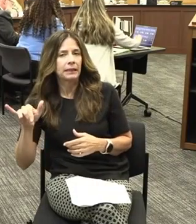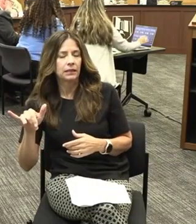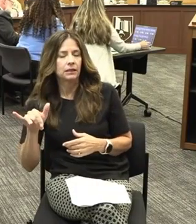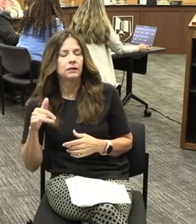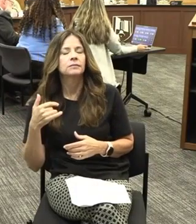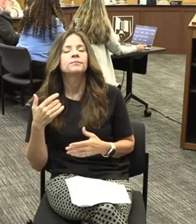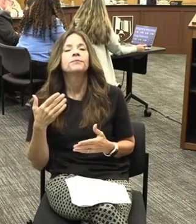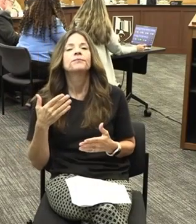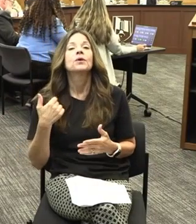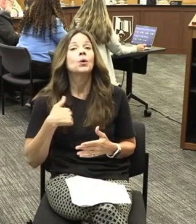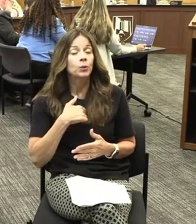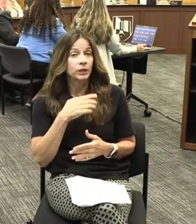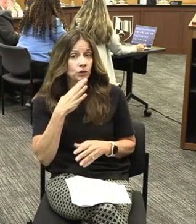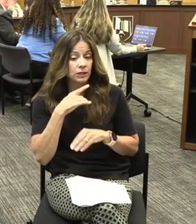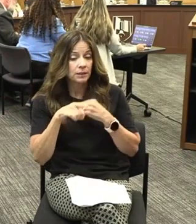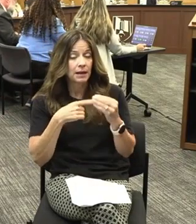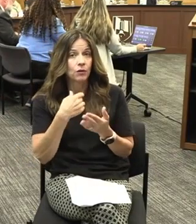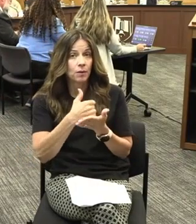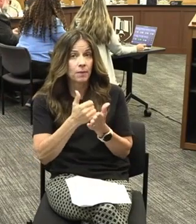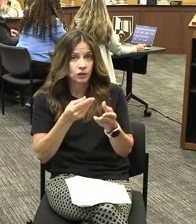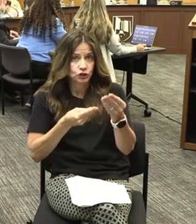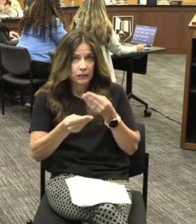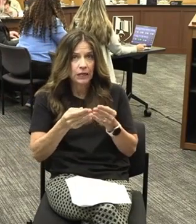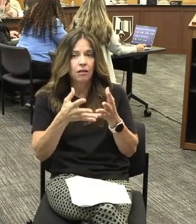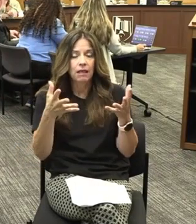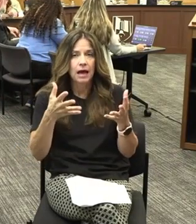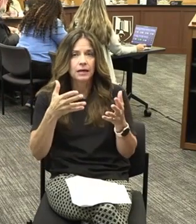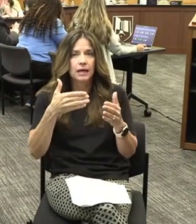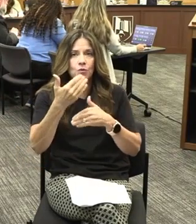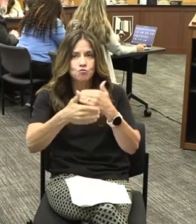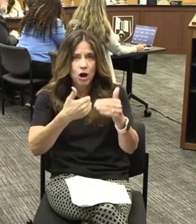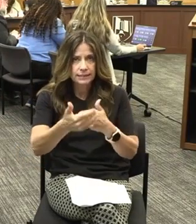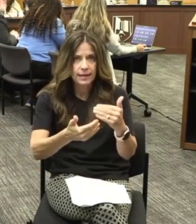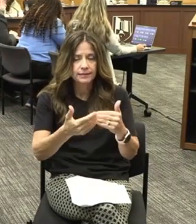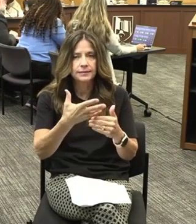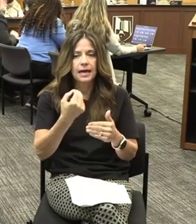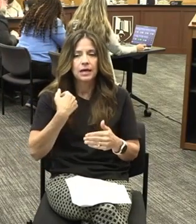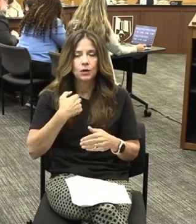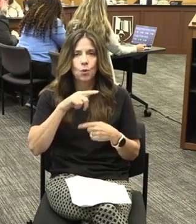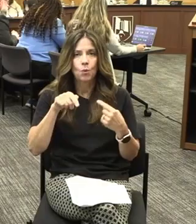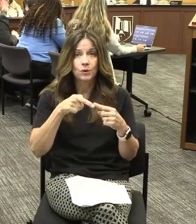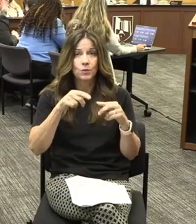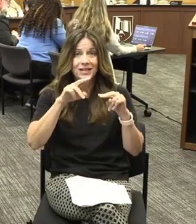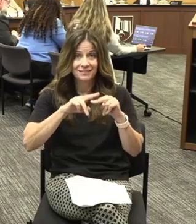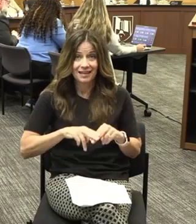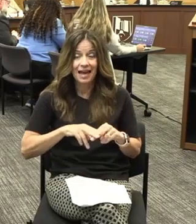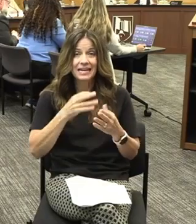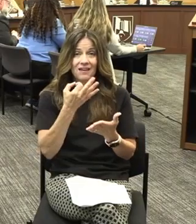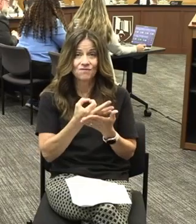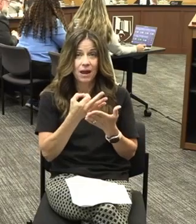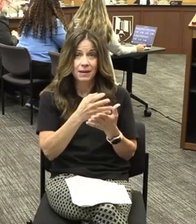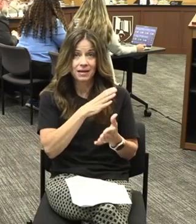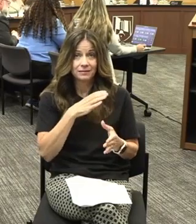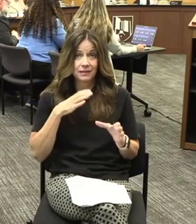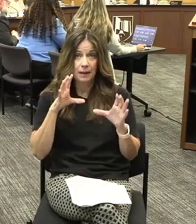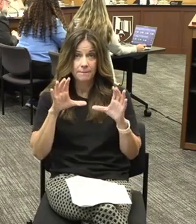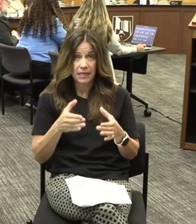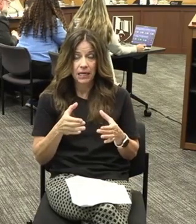We've talked about the budget a lot. We've talked about the process. And when we sat in finance committee,